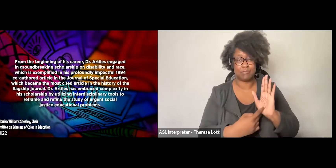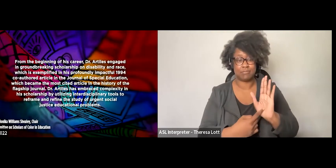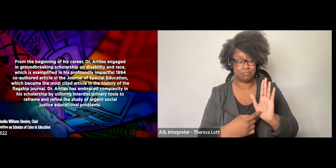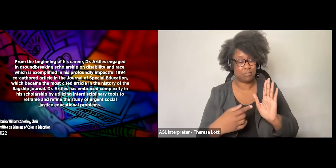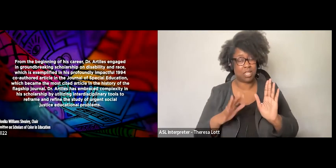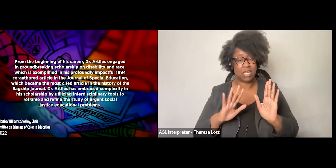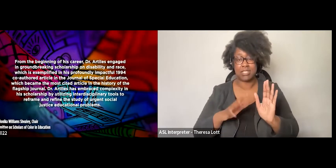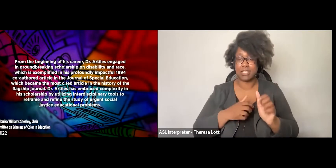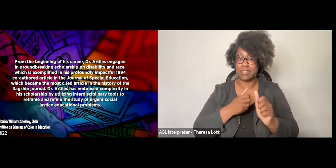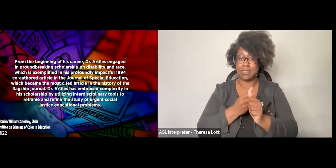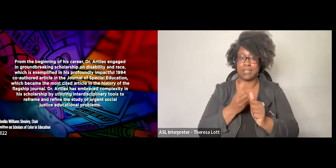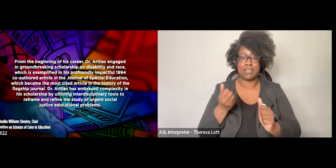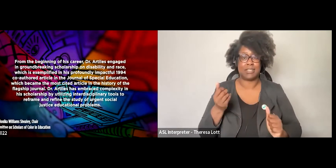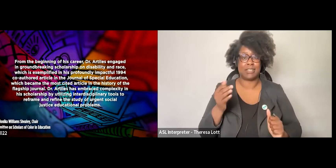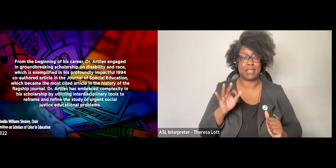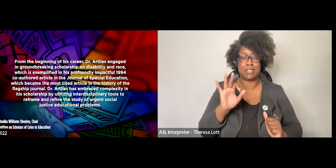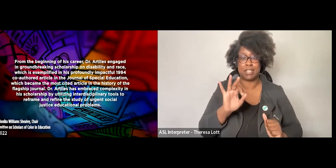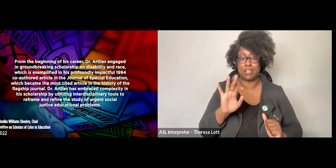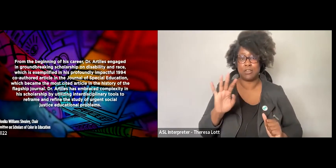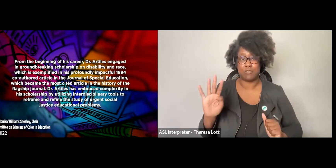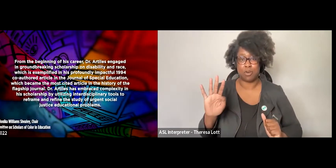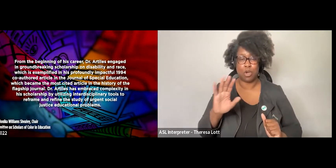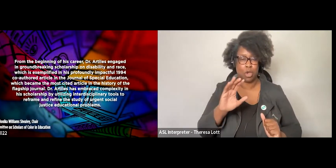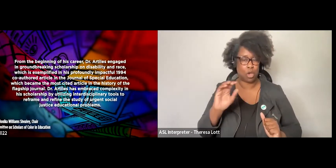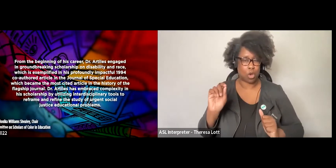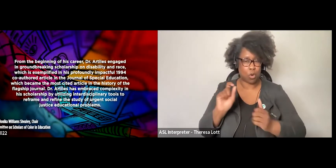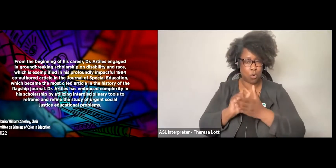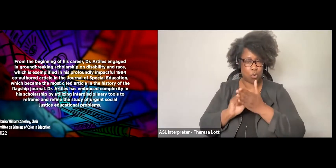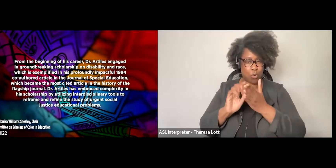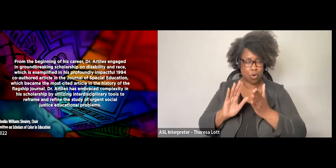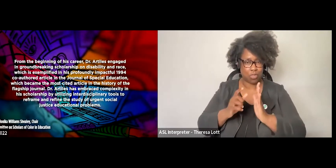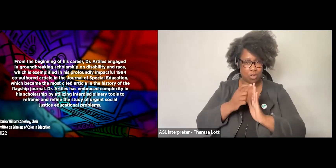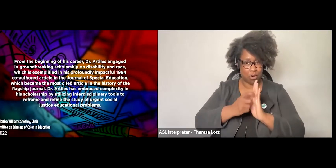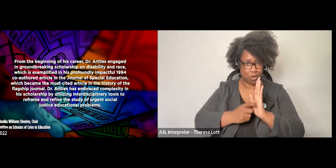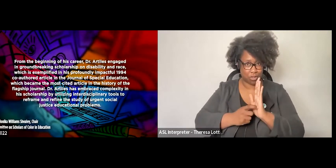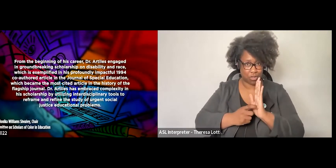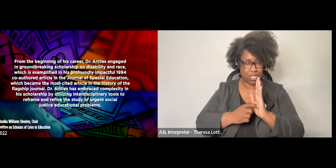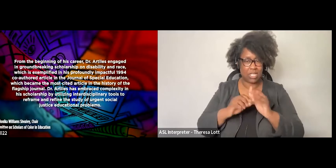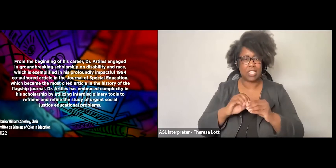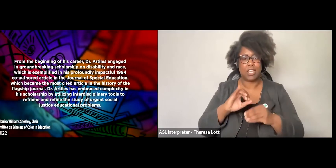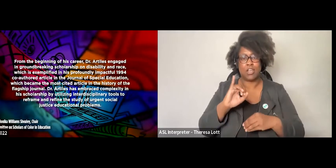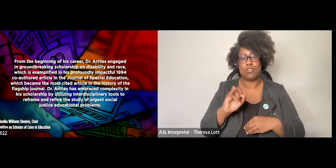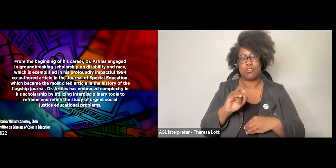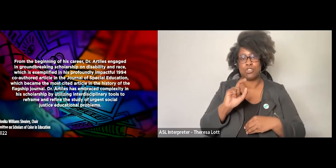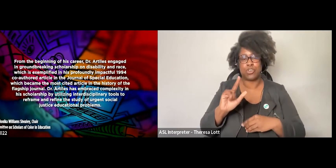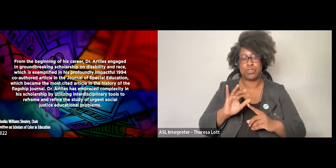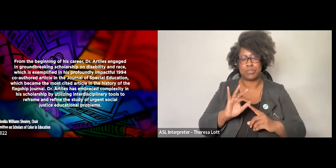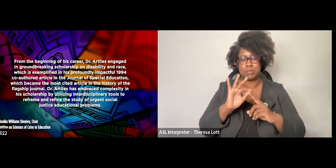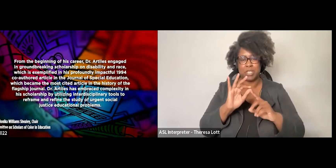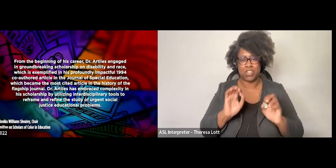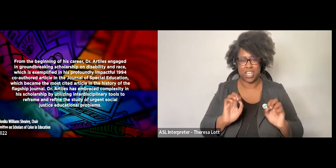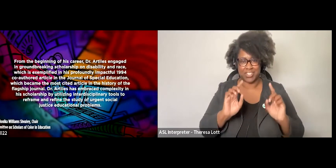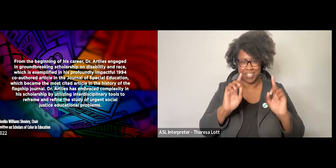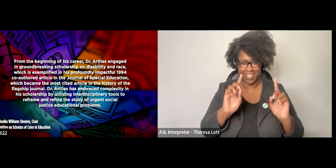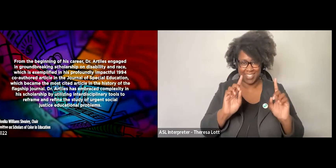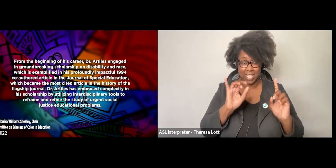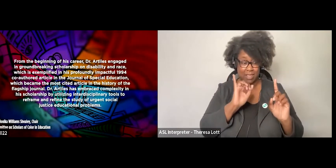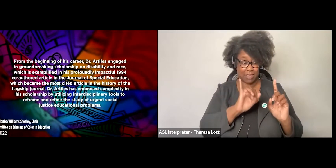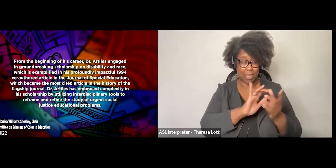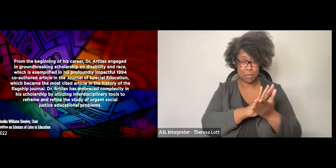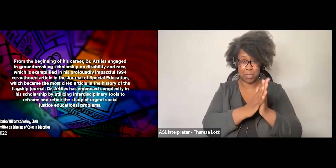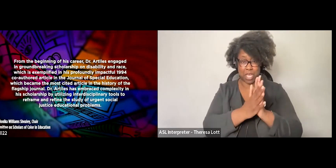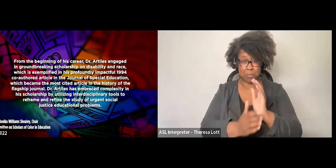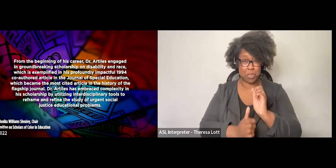impactful 1994 co-authored article in the Journal of Special Education, which became the